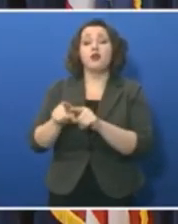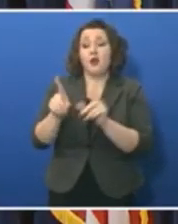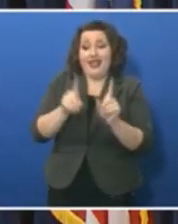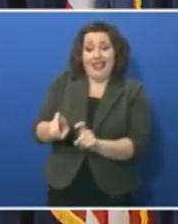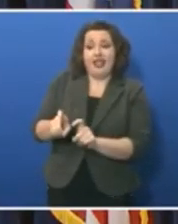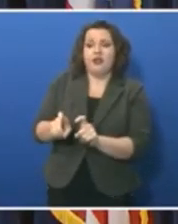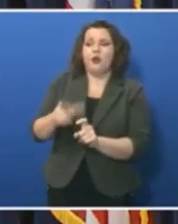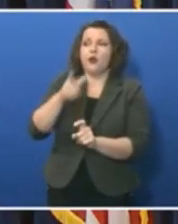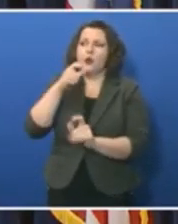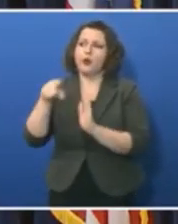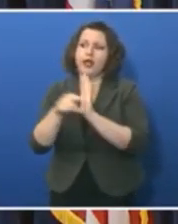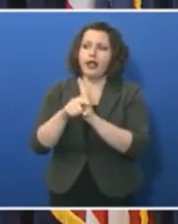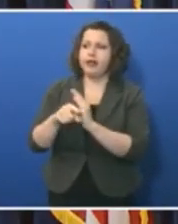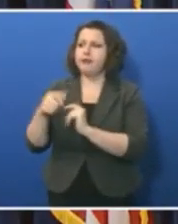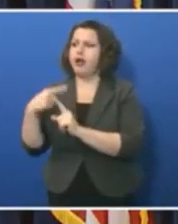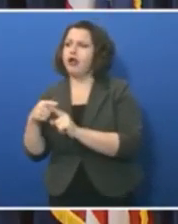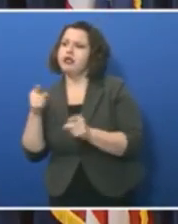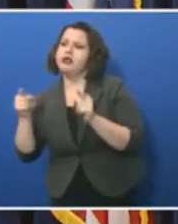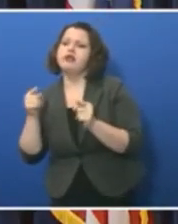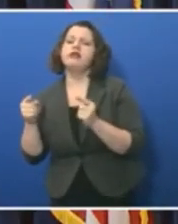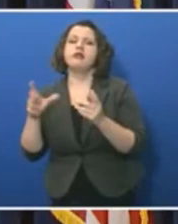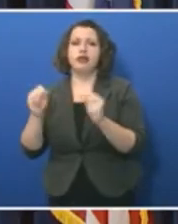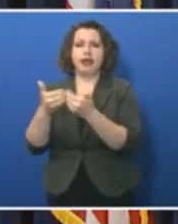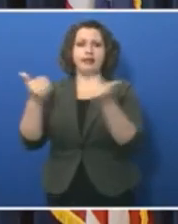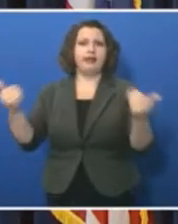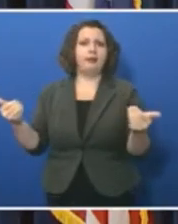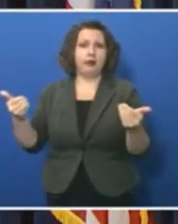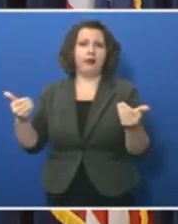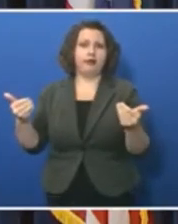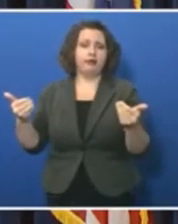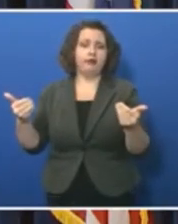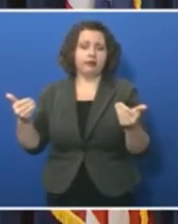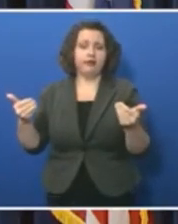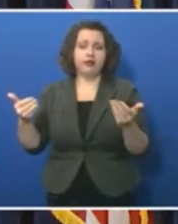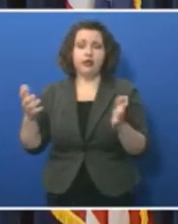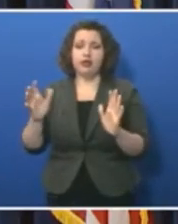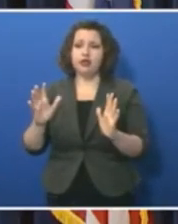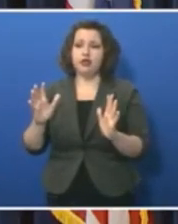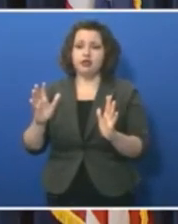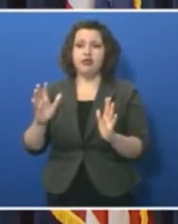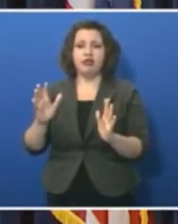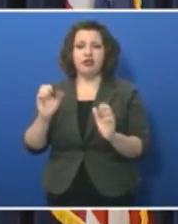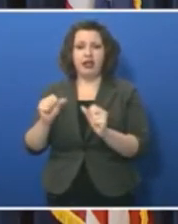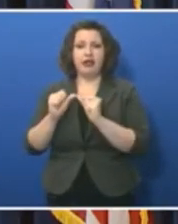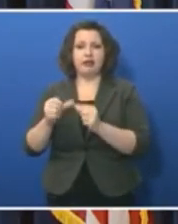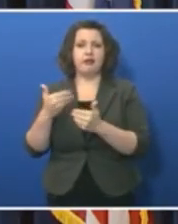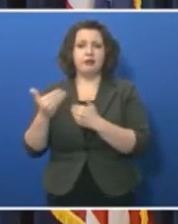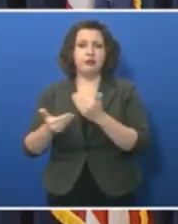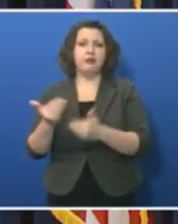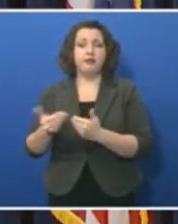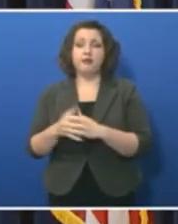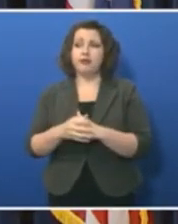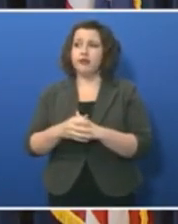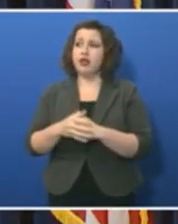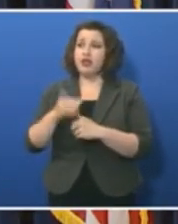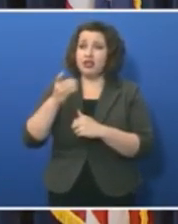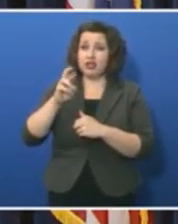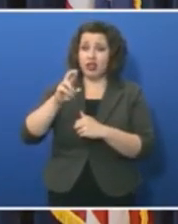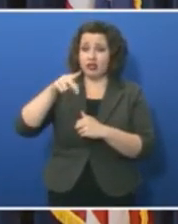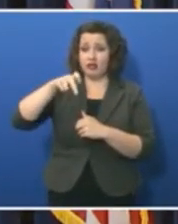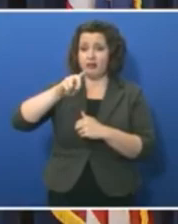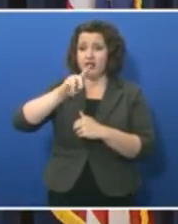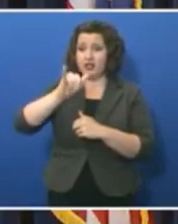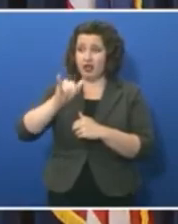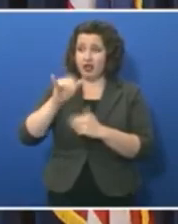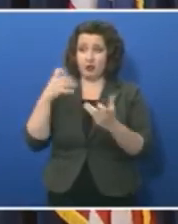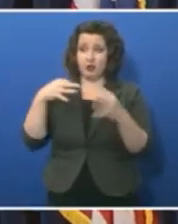tested negative and who's been tested positive, we can separate the lines and really move forward through that perspective. I don't know, Dr. Padati, do you want to talk a little